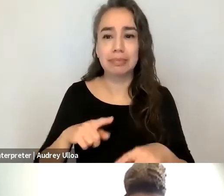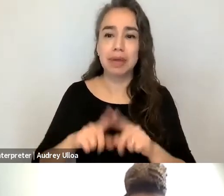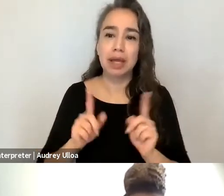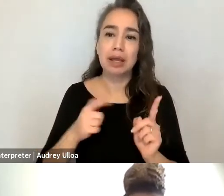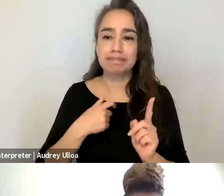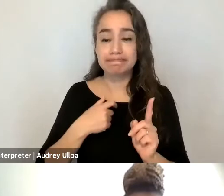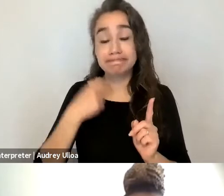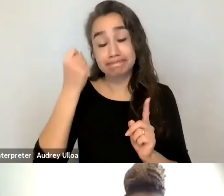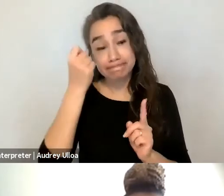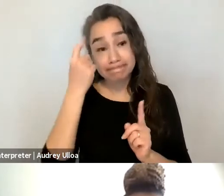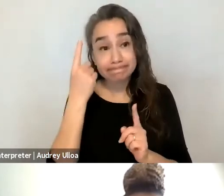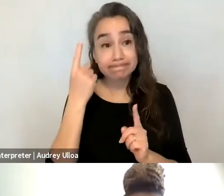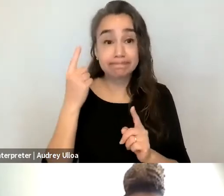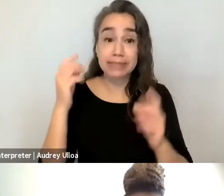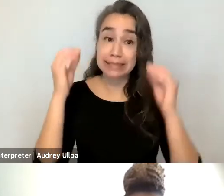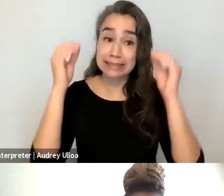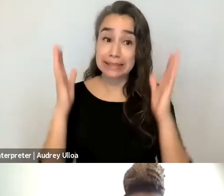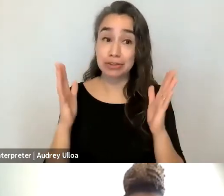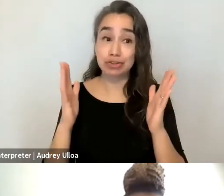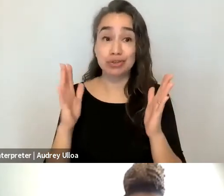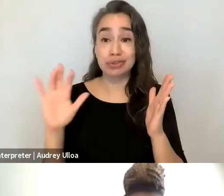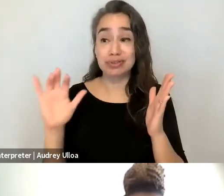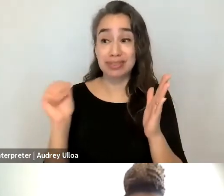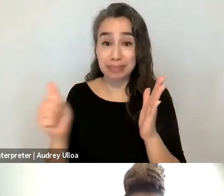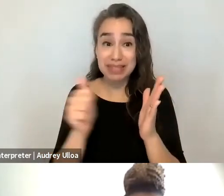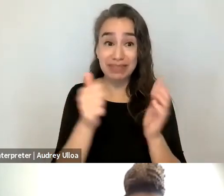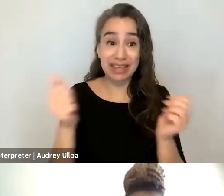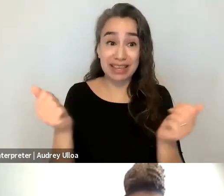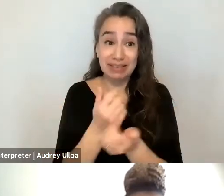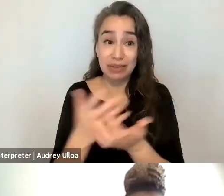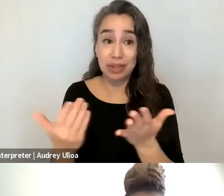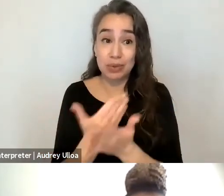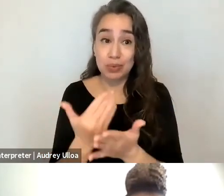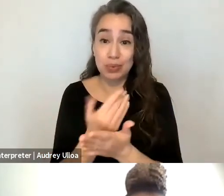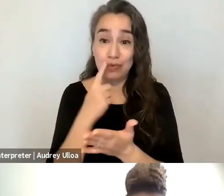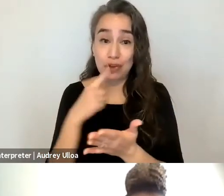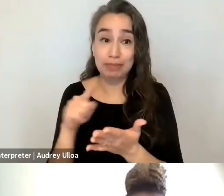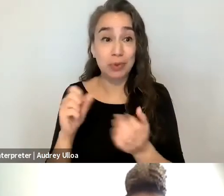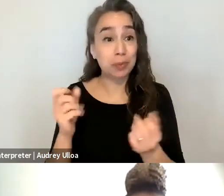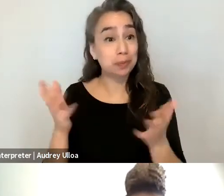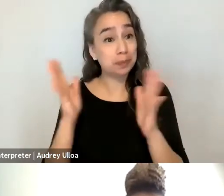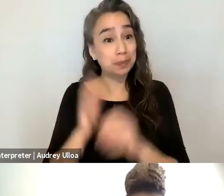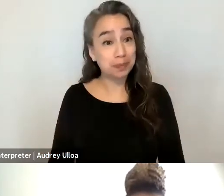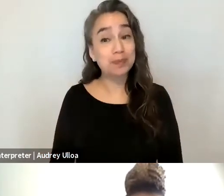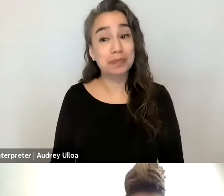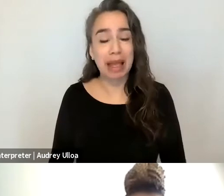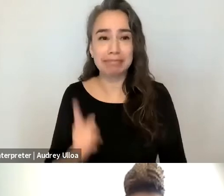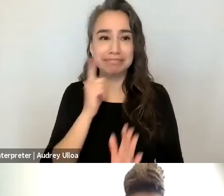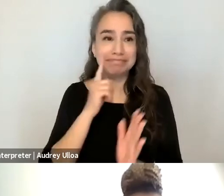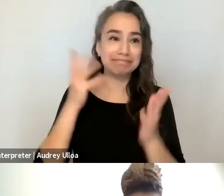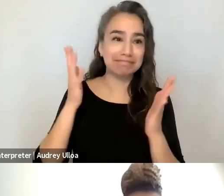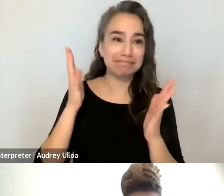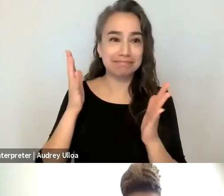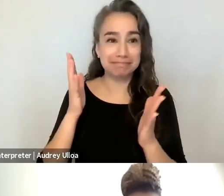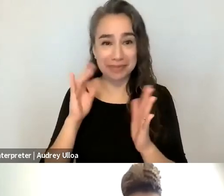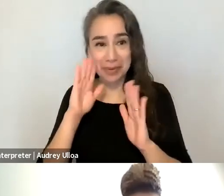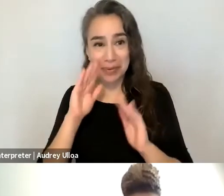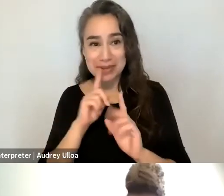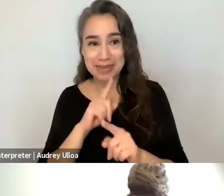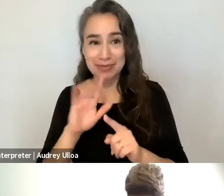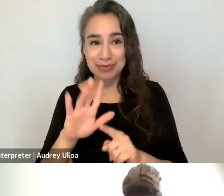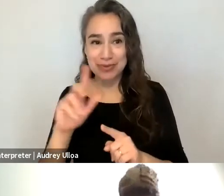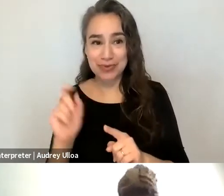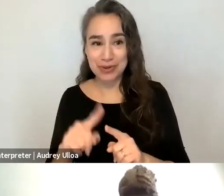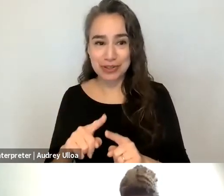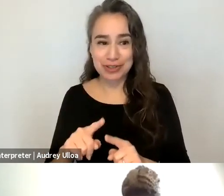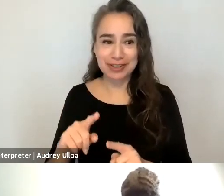it was still new for the teachers as well. So that's all. I think that's all, if I answer your question, Glorina.